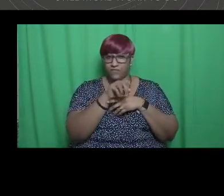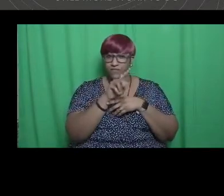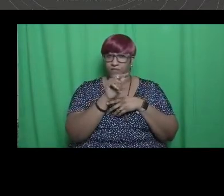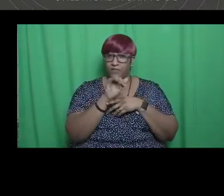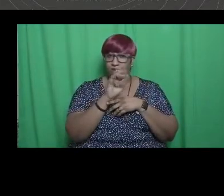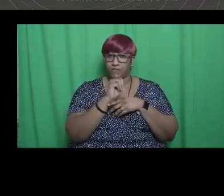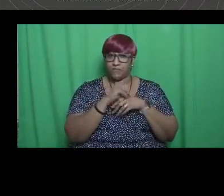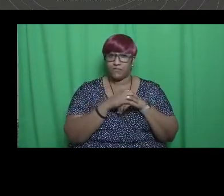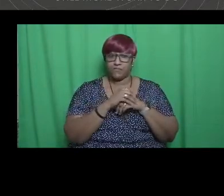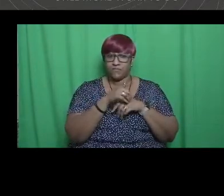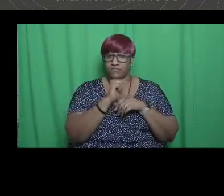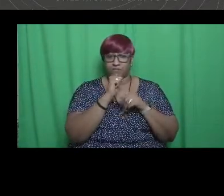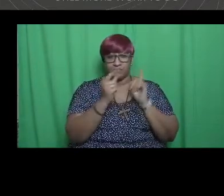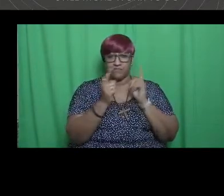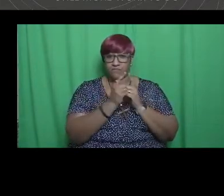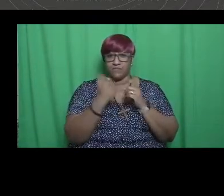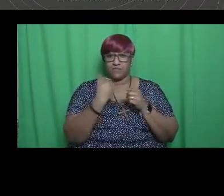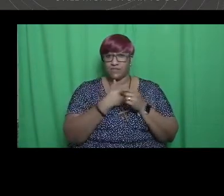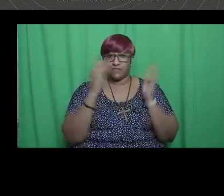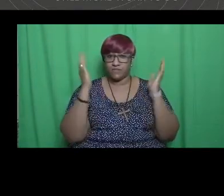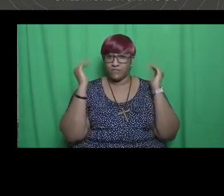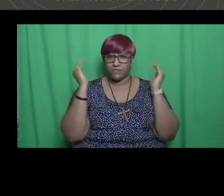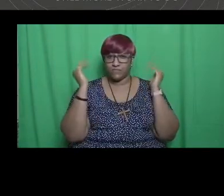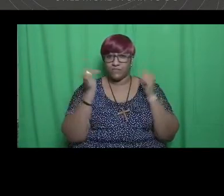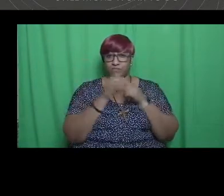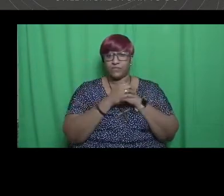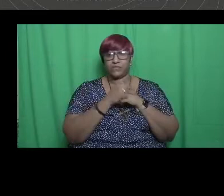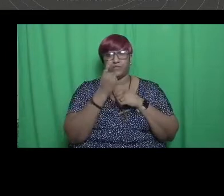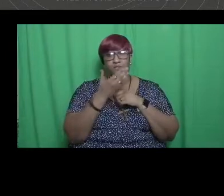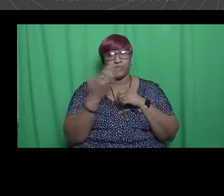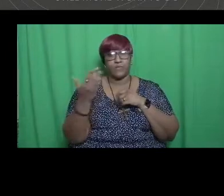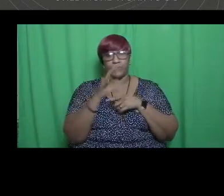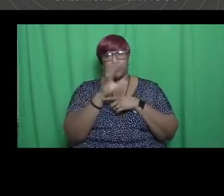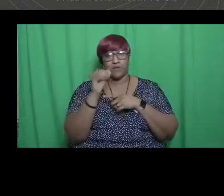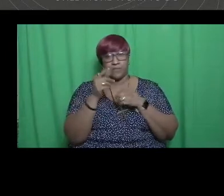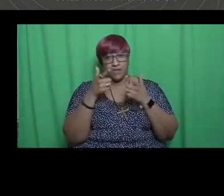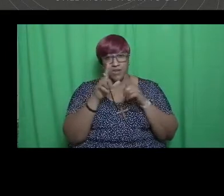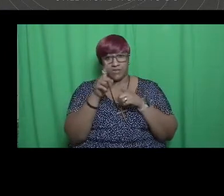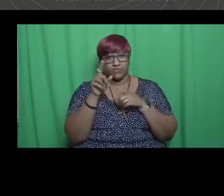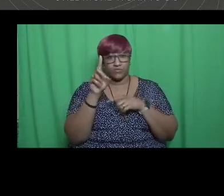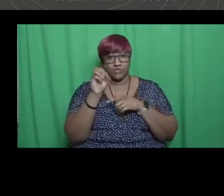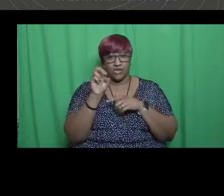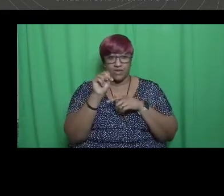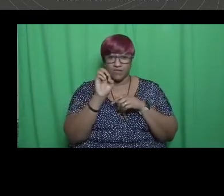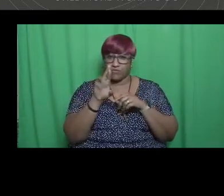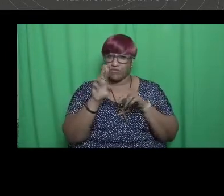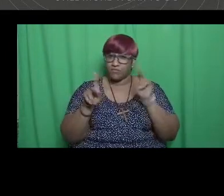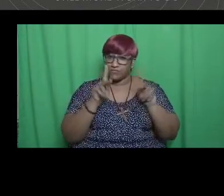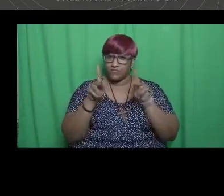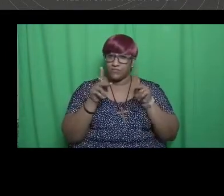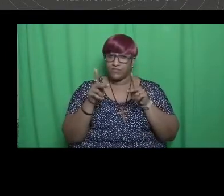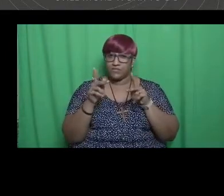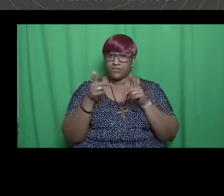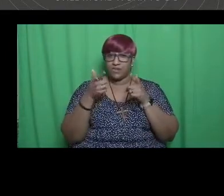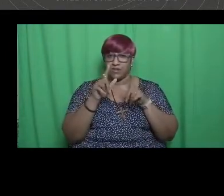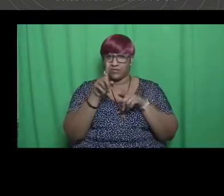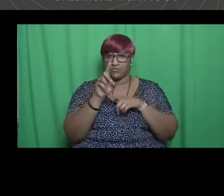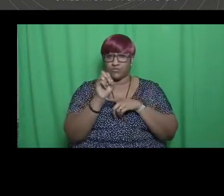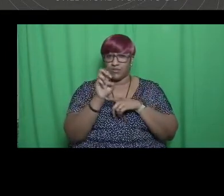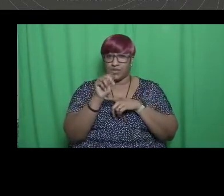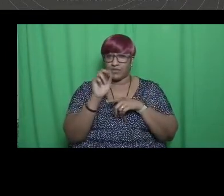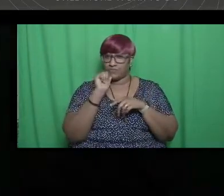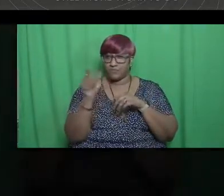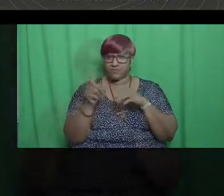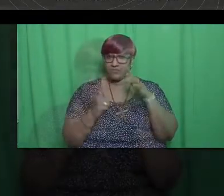had unmet expectations. But you know, it's one thing when a company lets you down, or people let you down, or they don't come